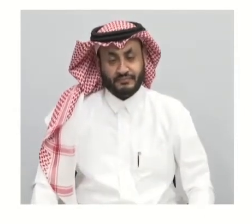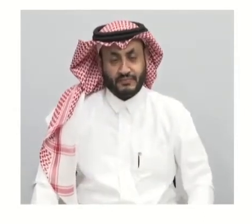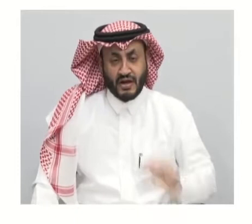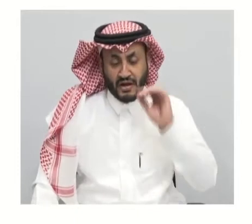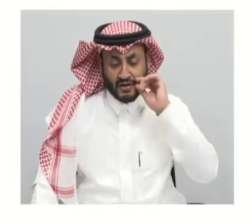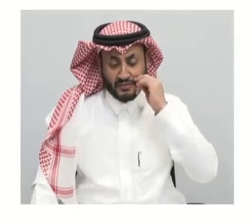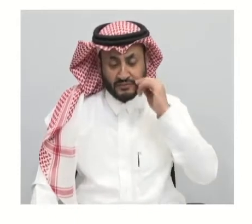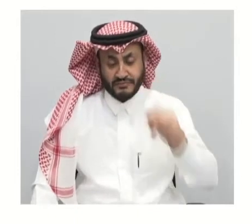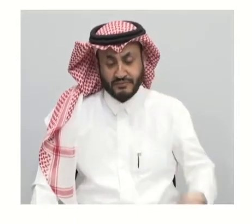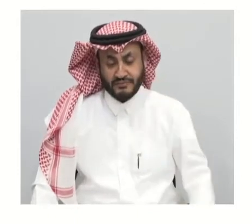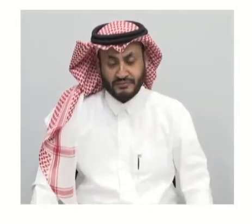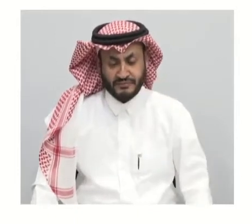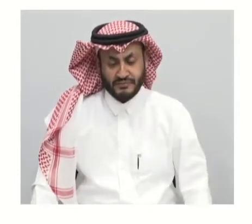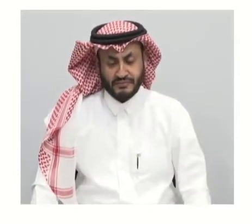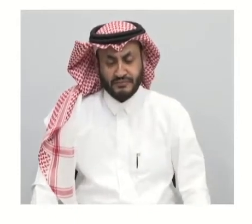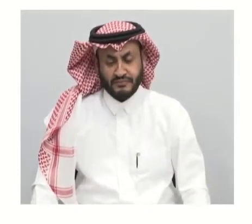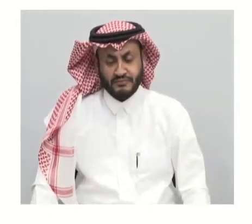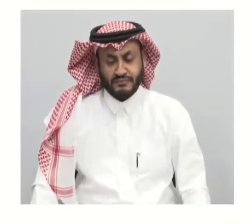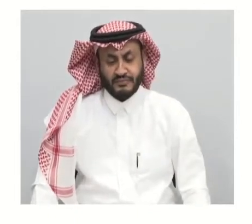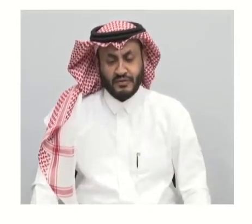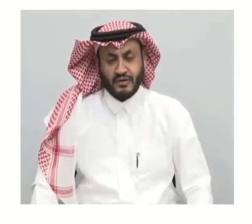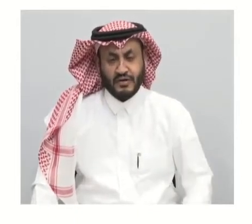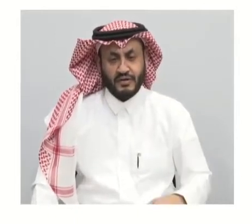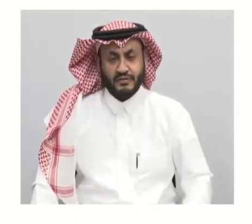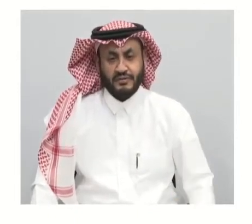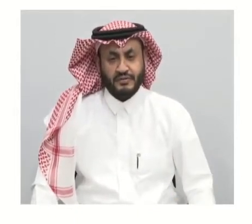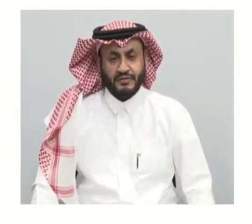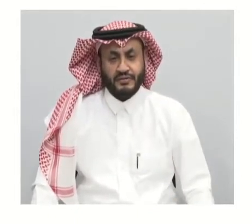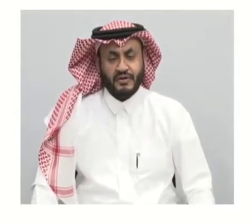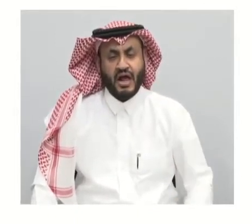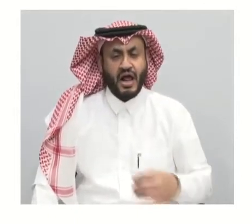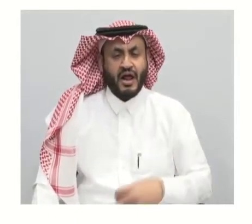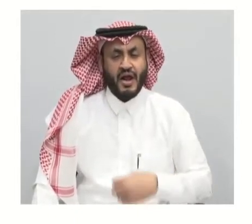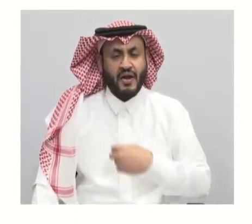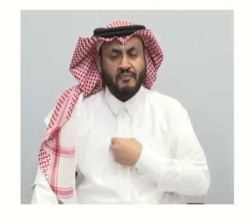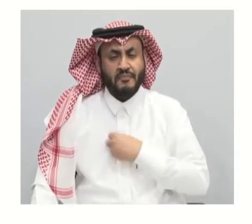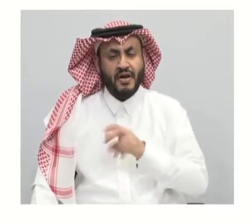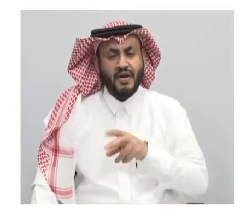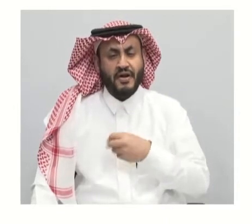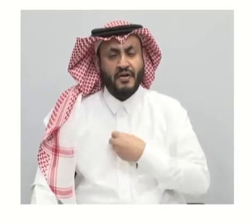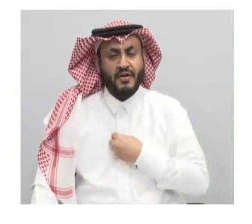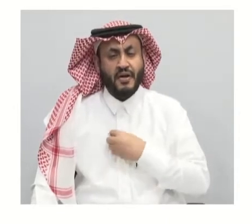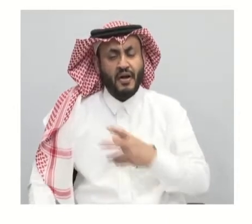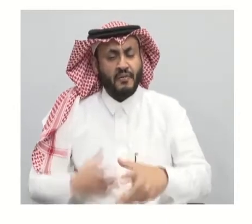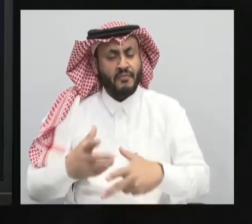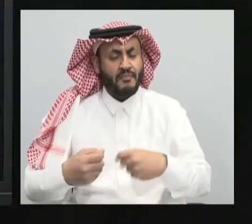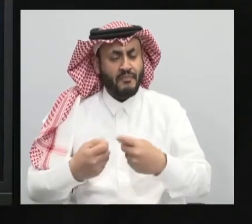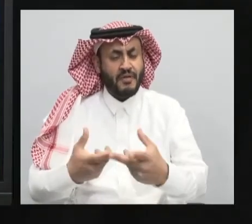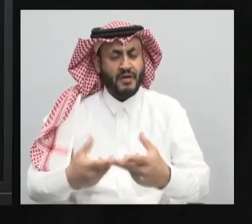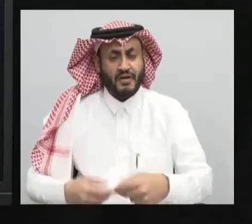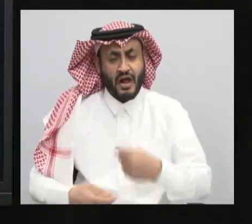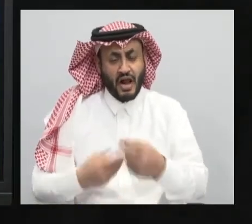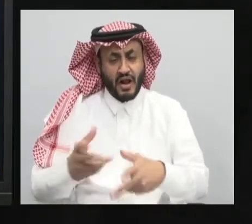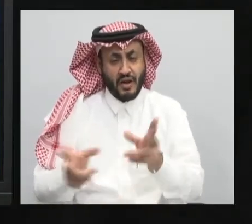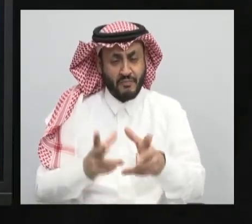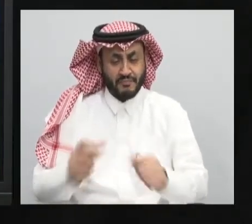who complimenting the artist. Who's saying complimenting means saying good things about